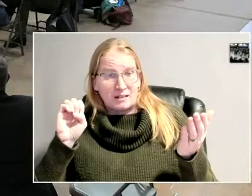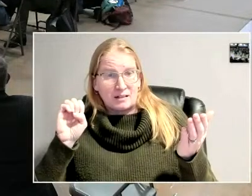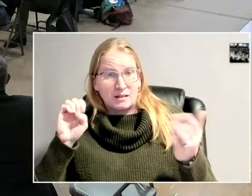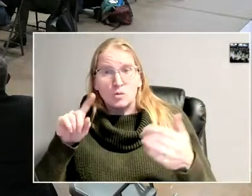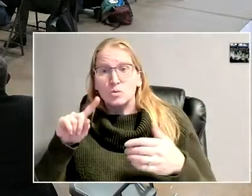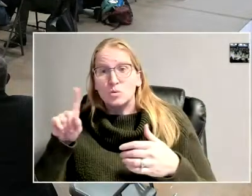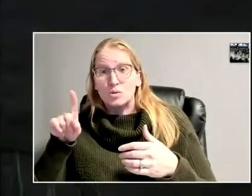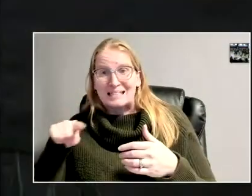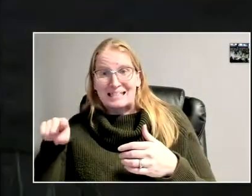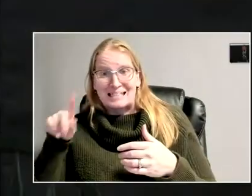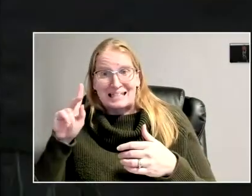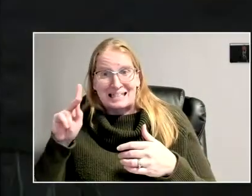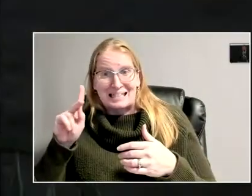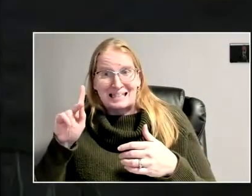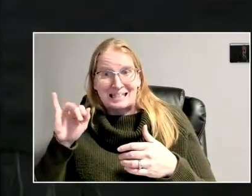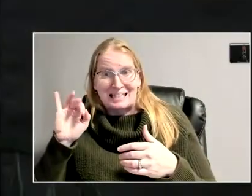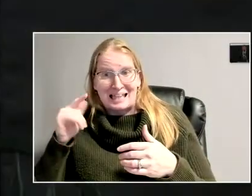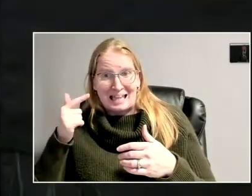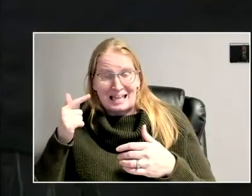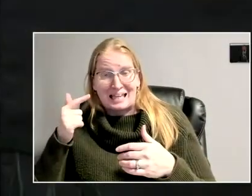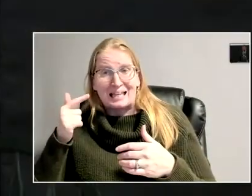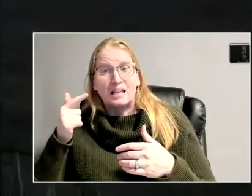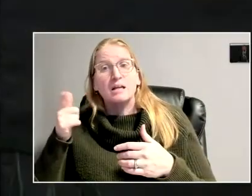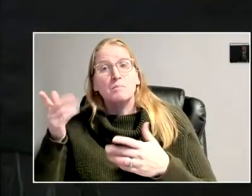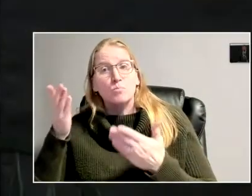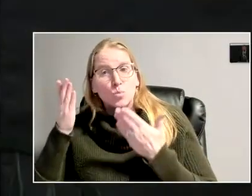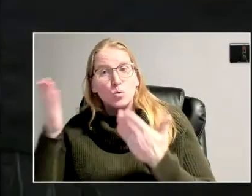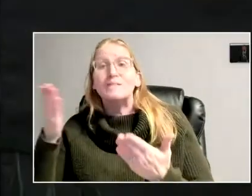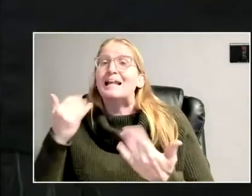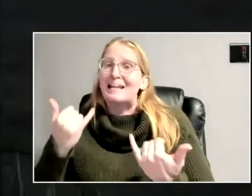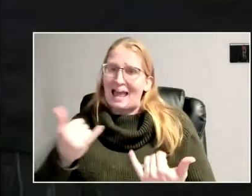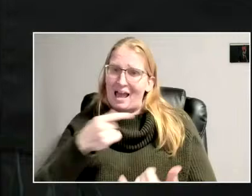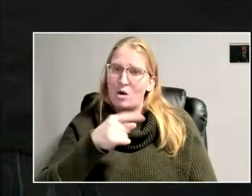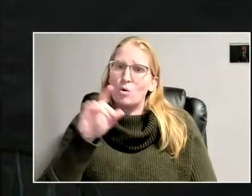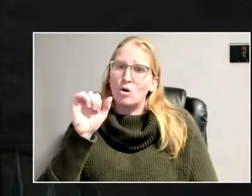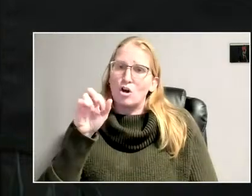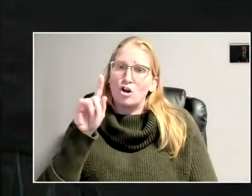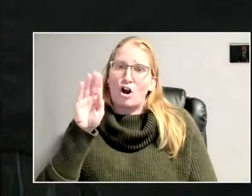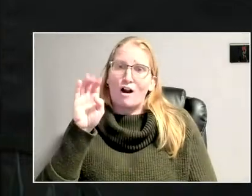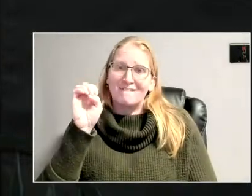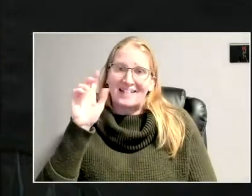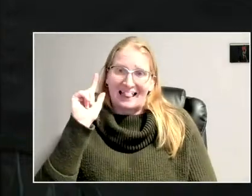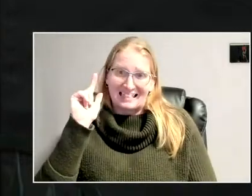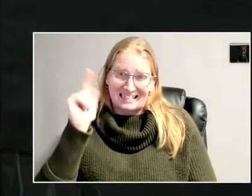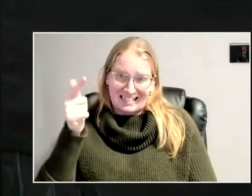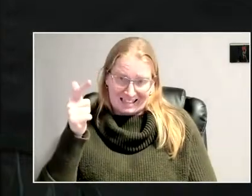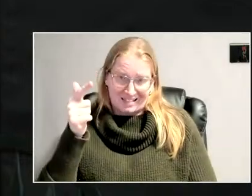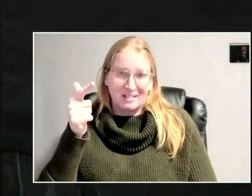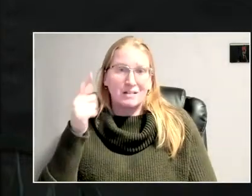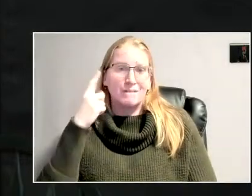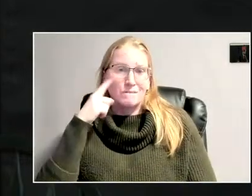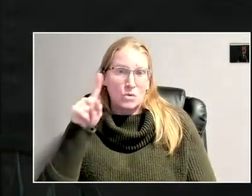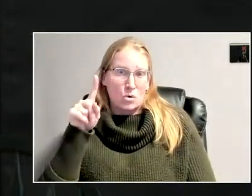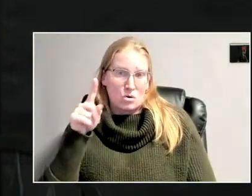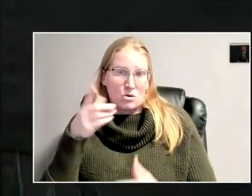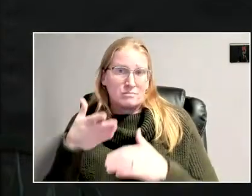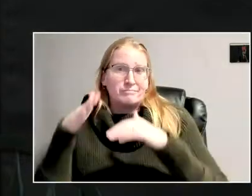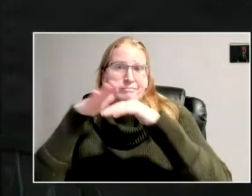moved and Mr Carville has seconded to to um